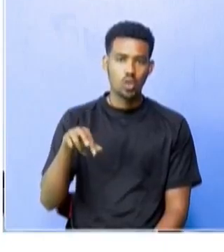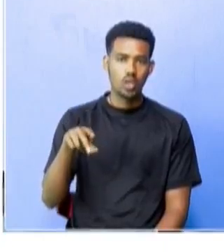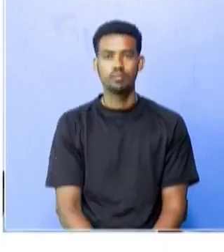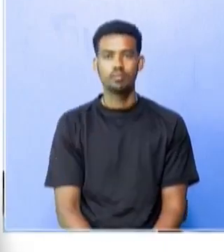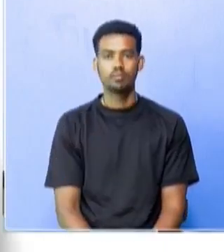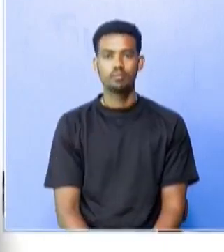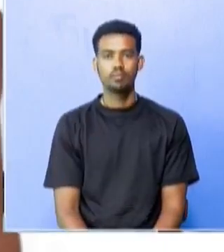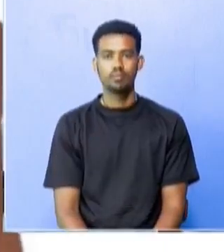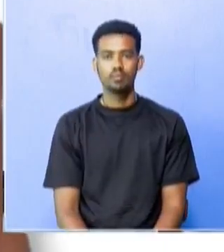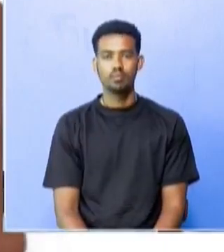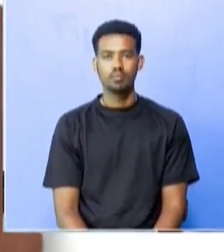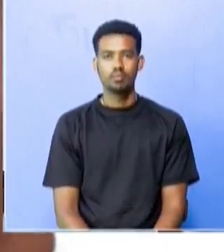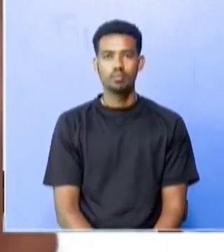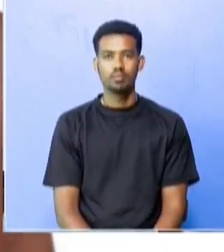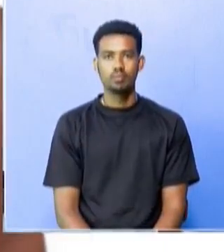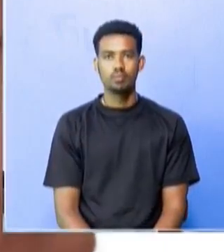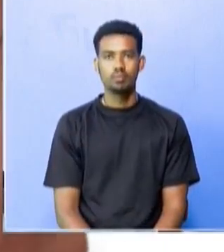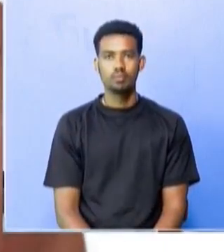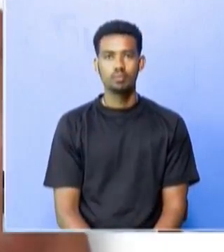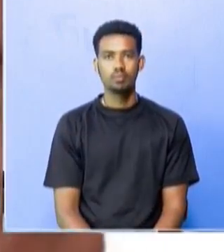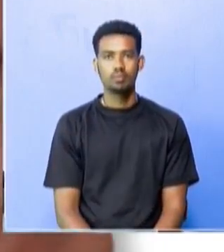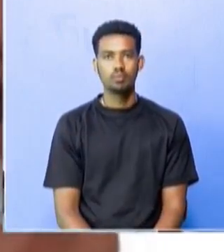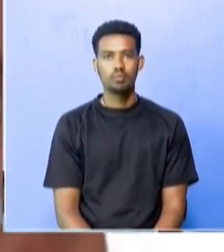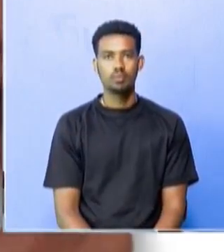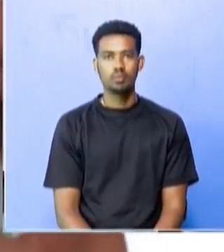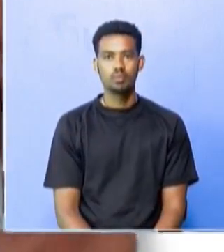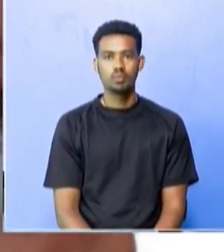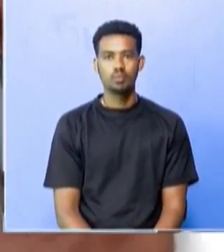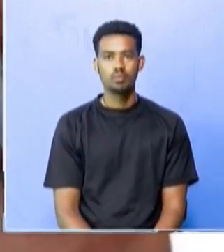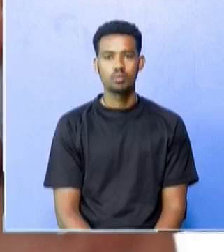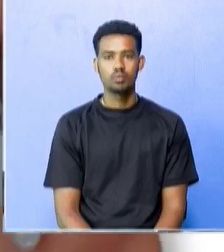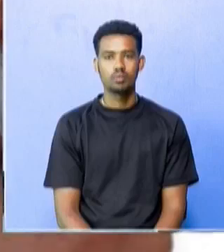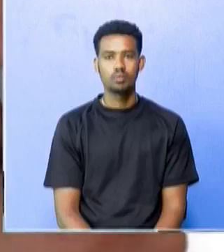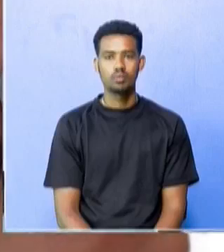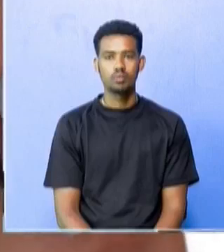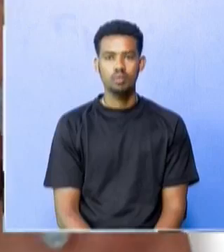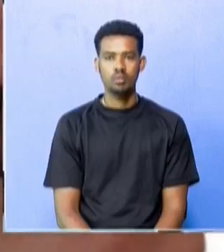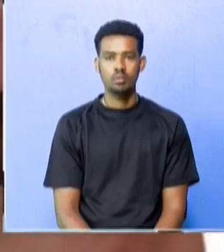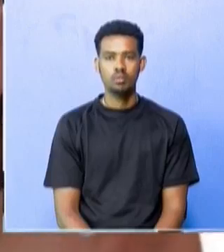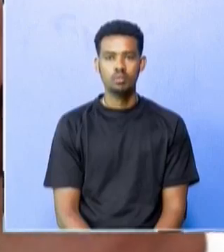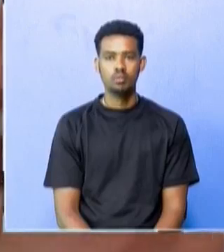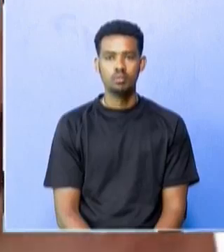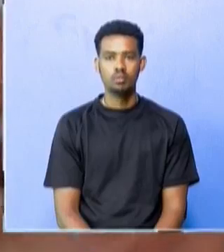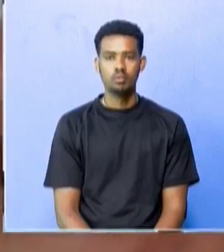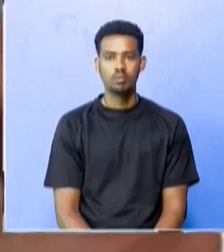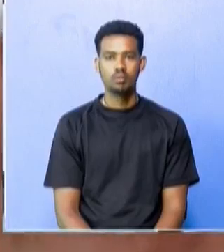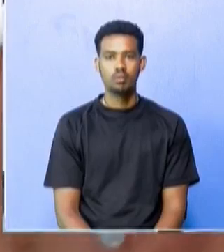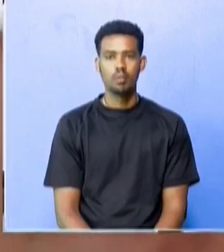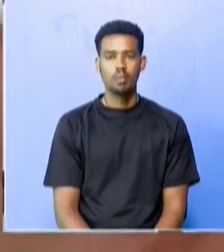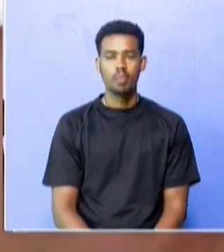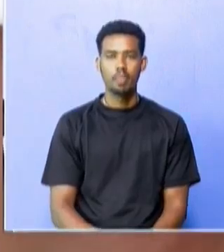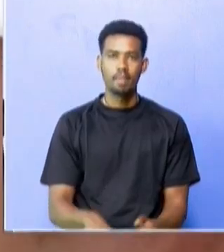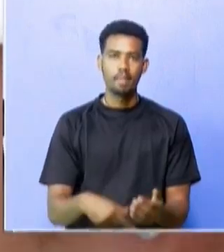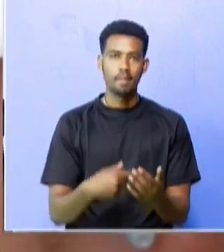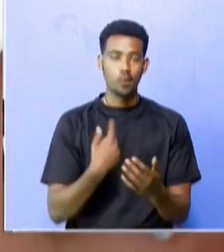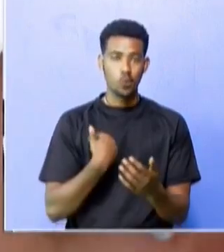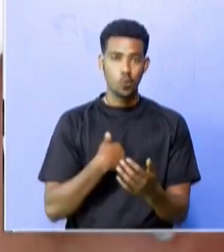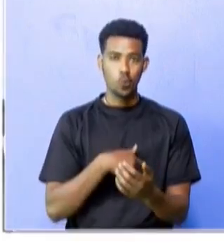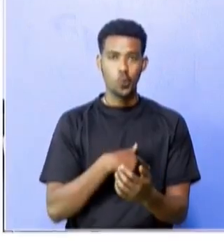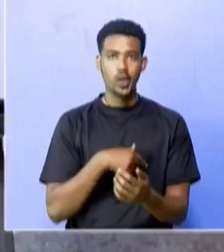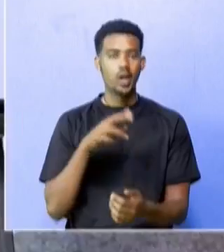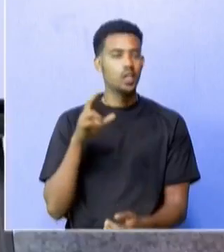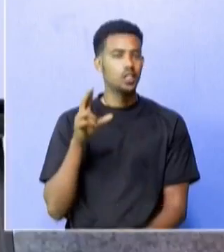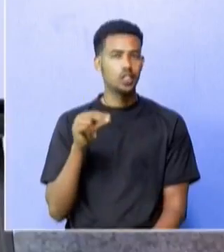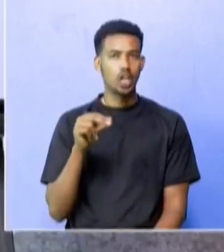walking on the street. Here is, we are